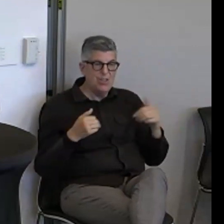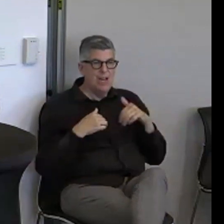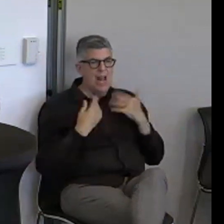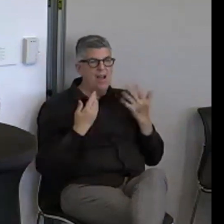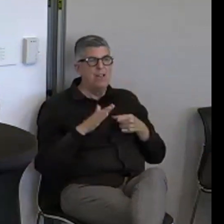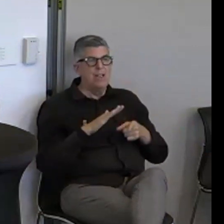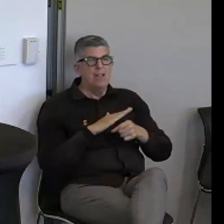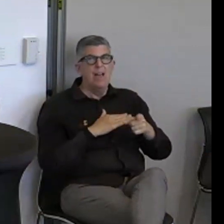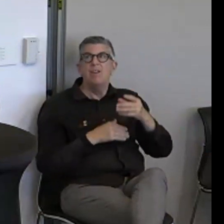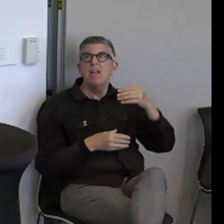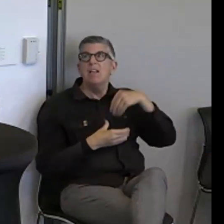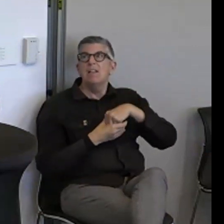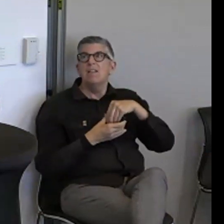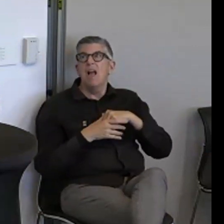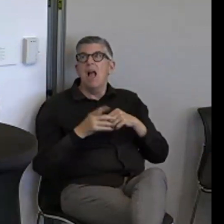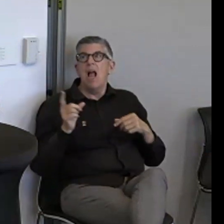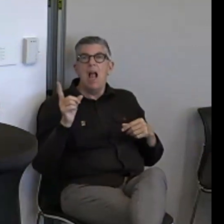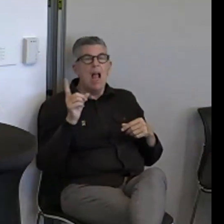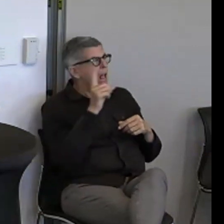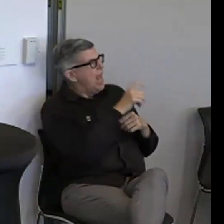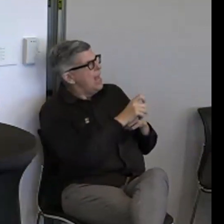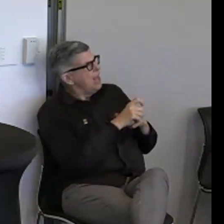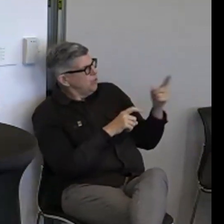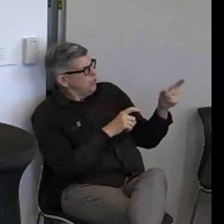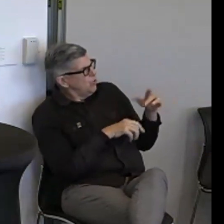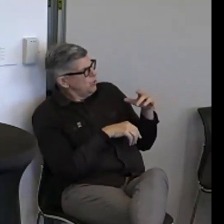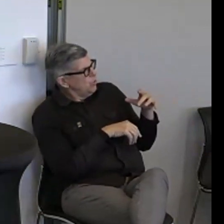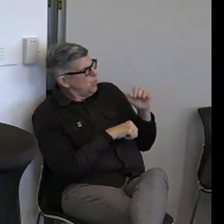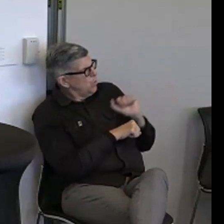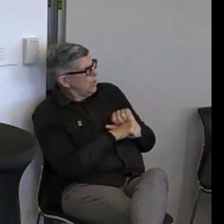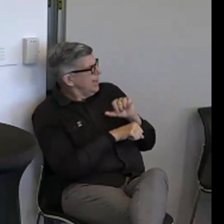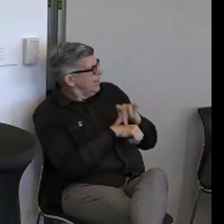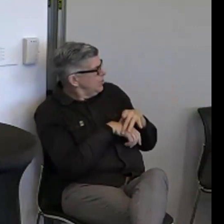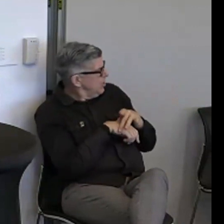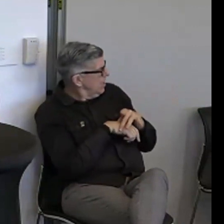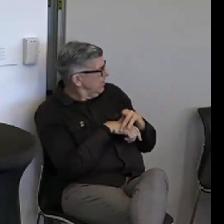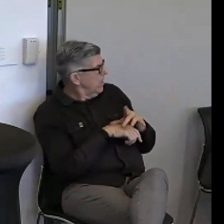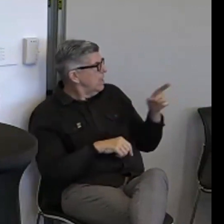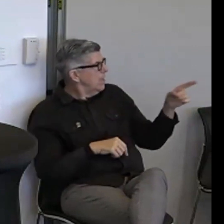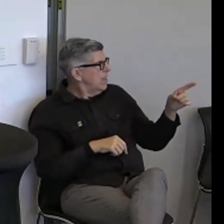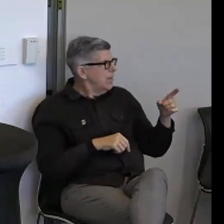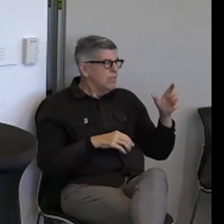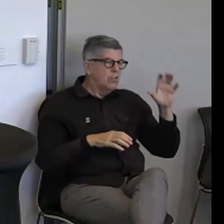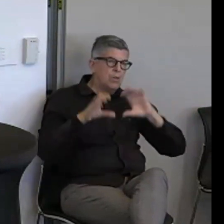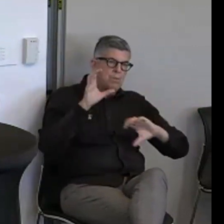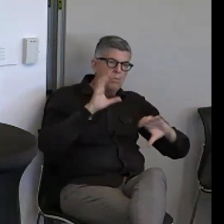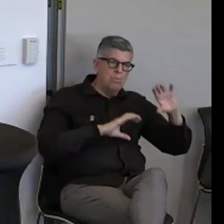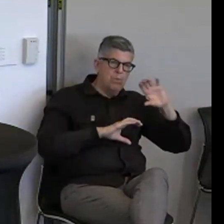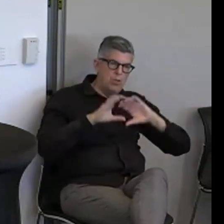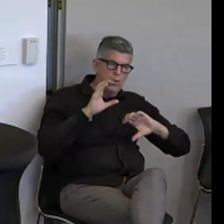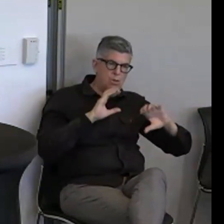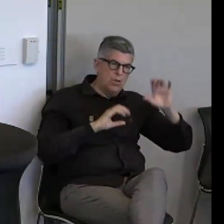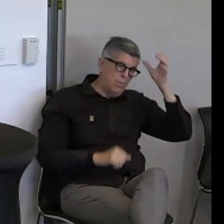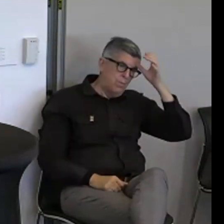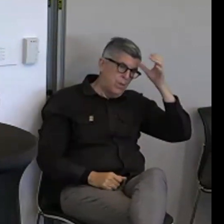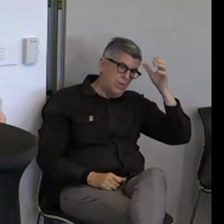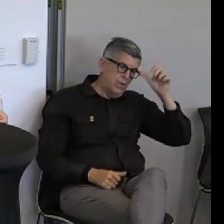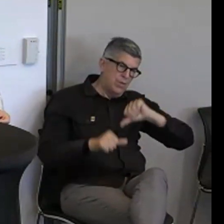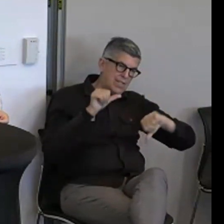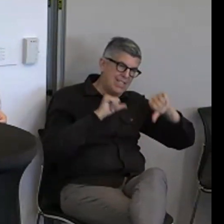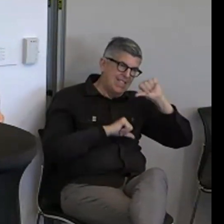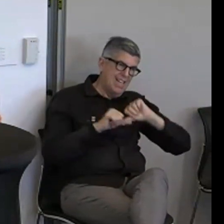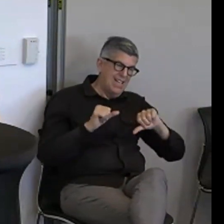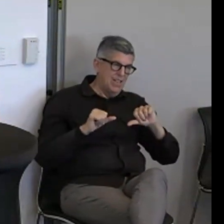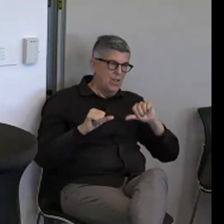indoors. Are you working in geography, or what I come from a computer science background, so I am a part of the